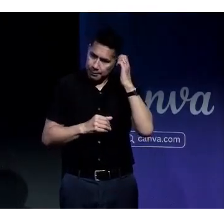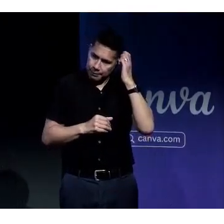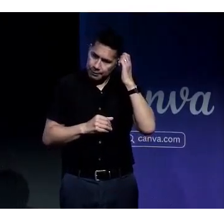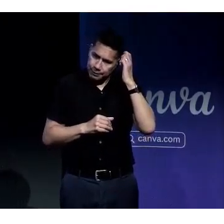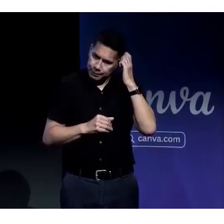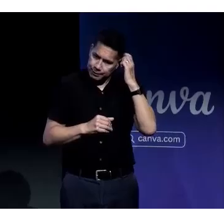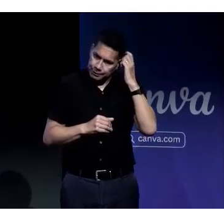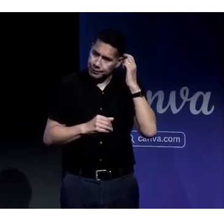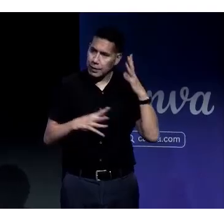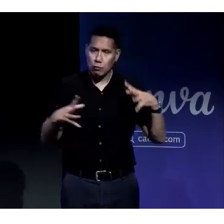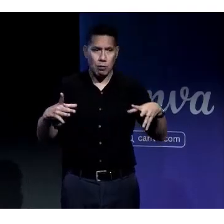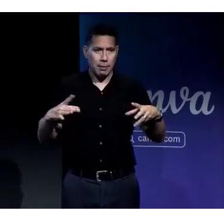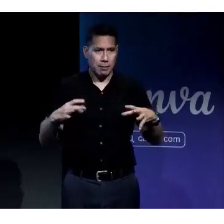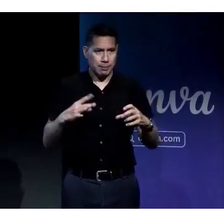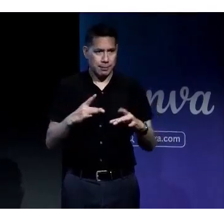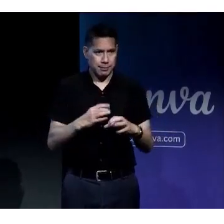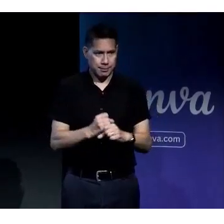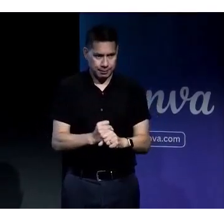Wrapping up.